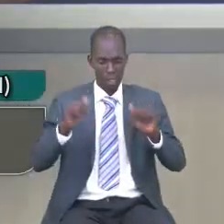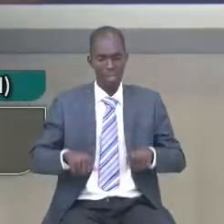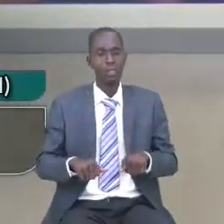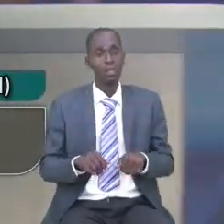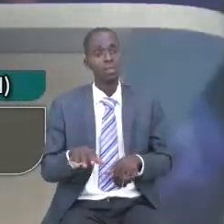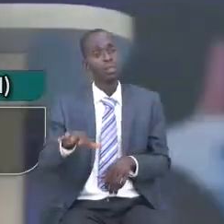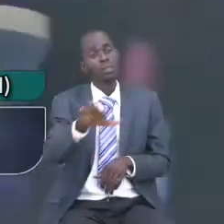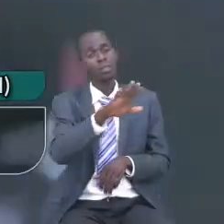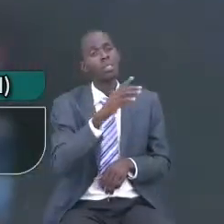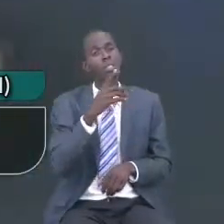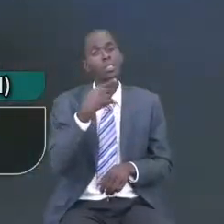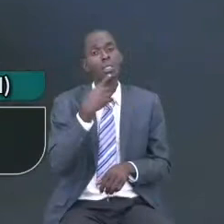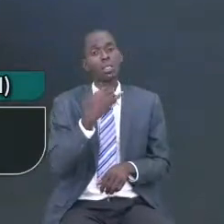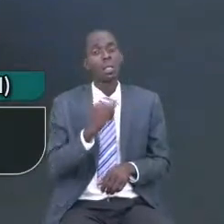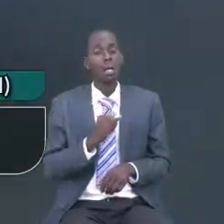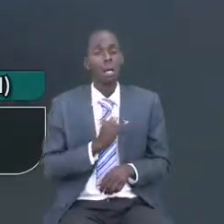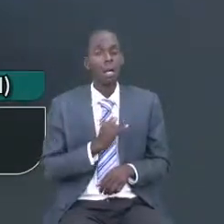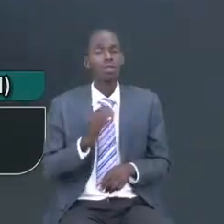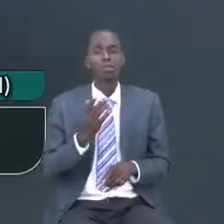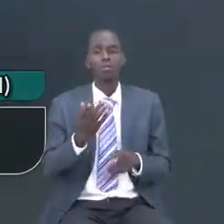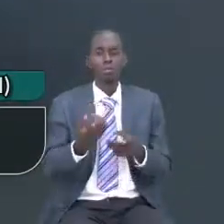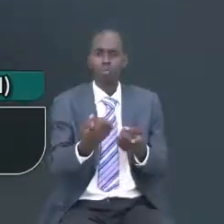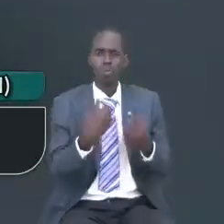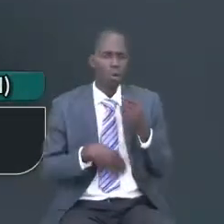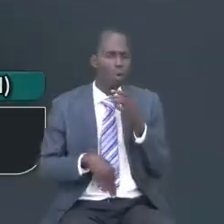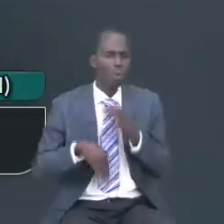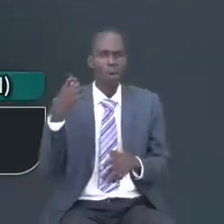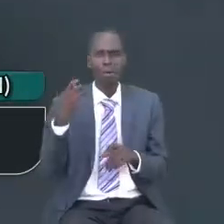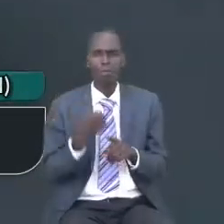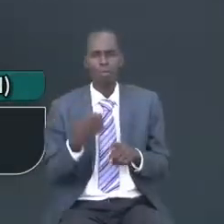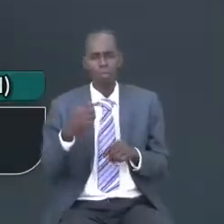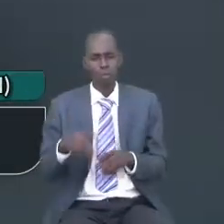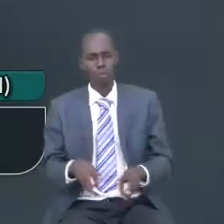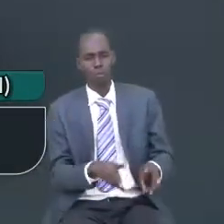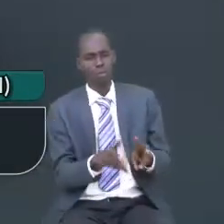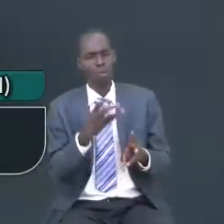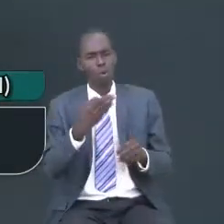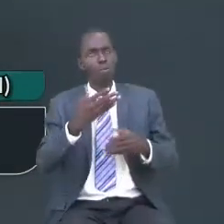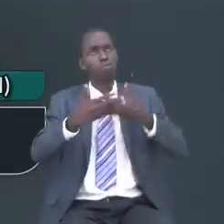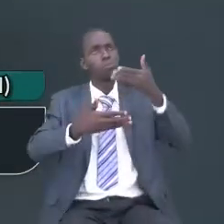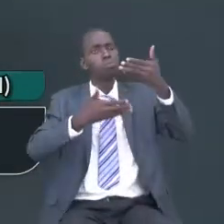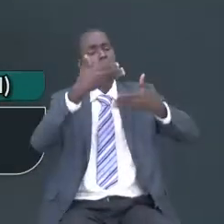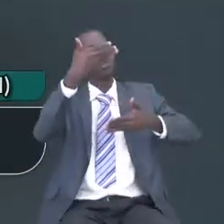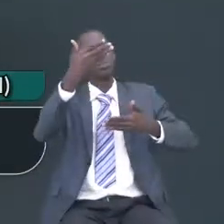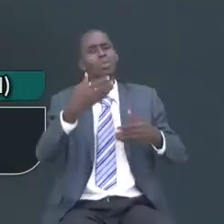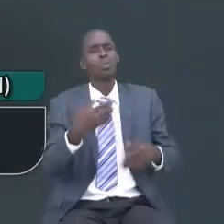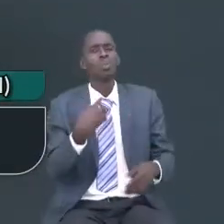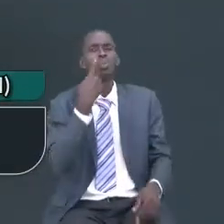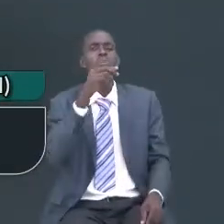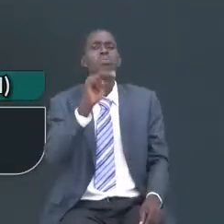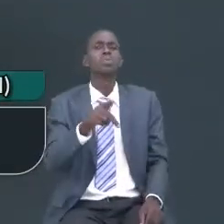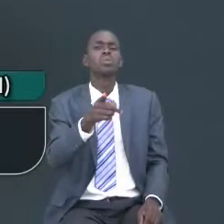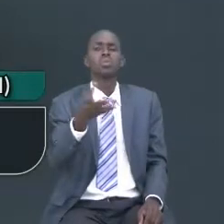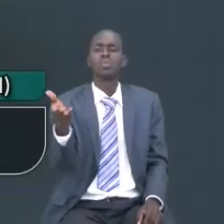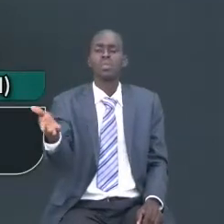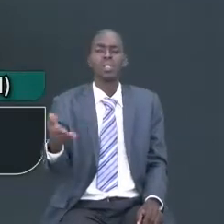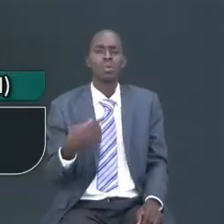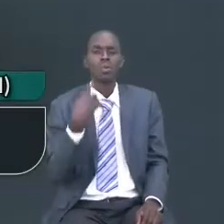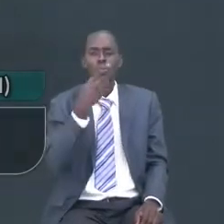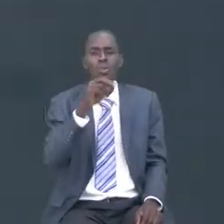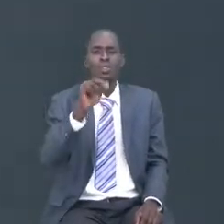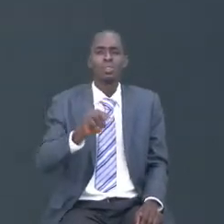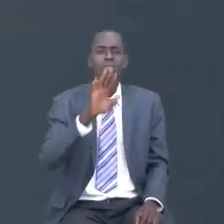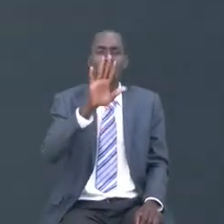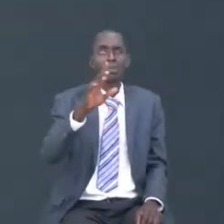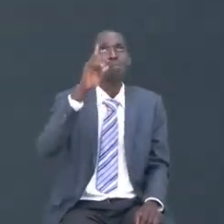say, I should get out of the path of progress. They say, who needs you? Who needs your